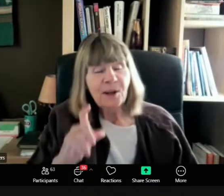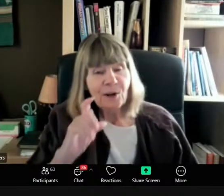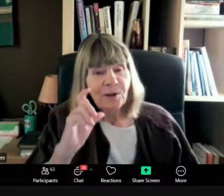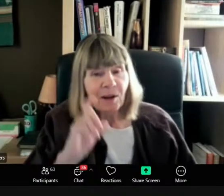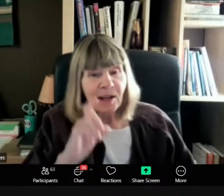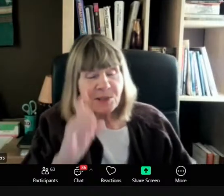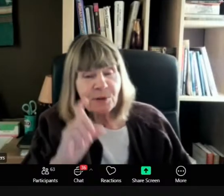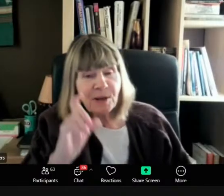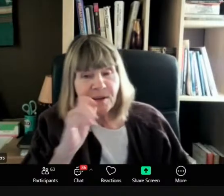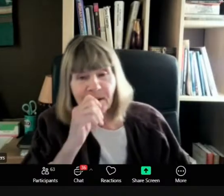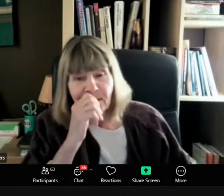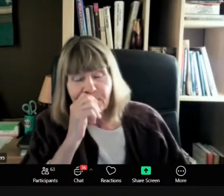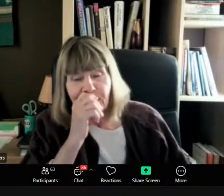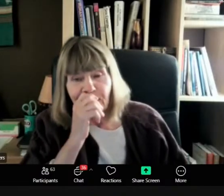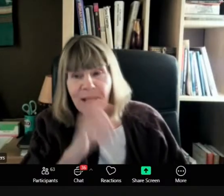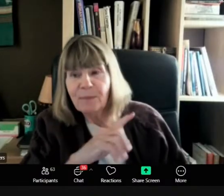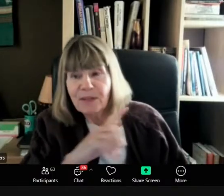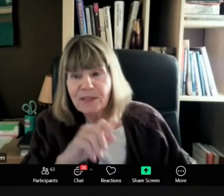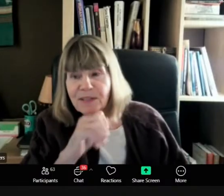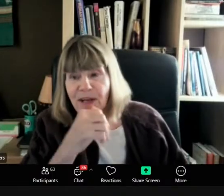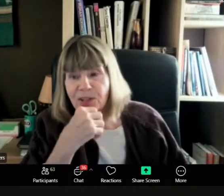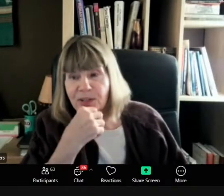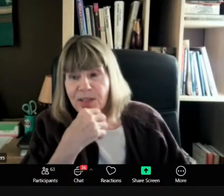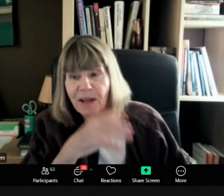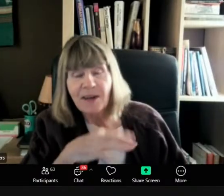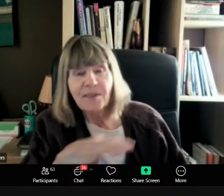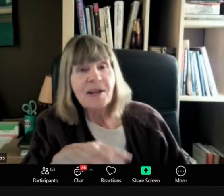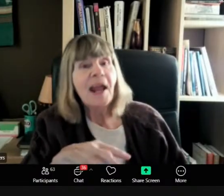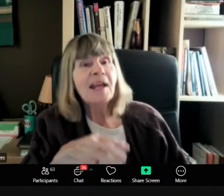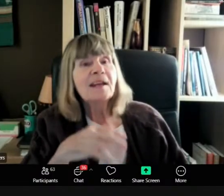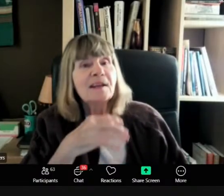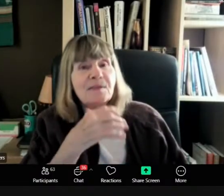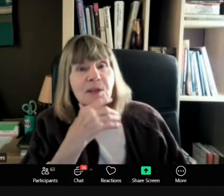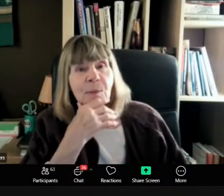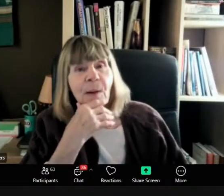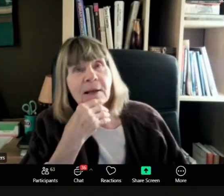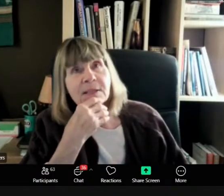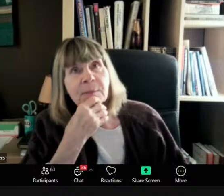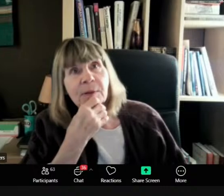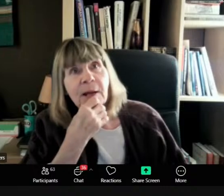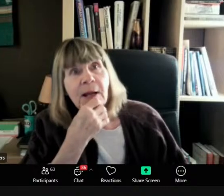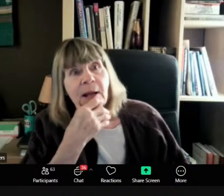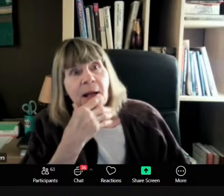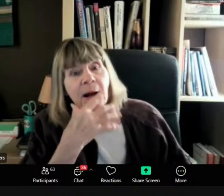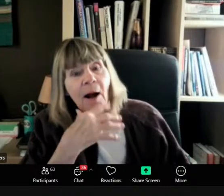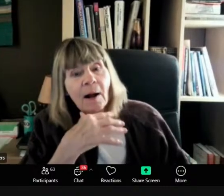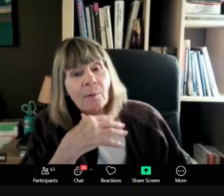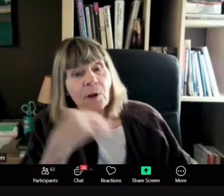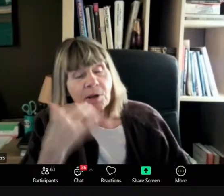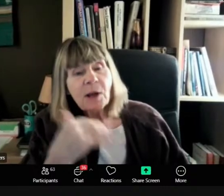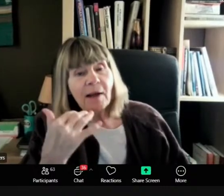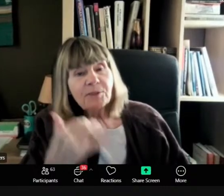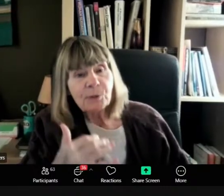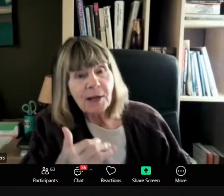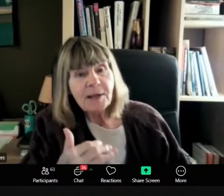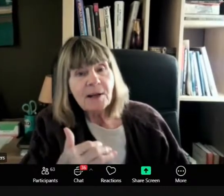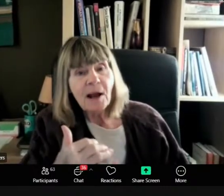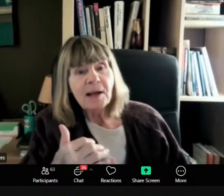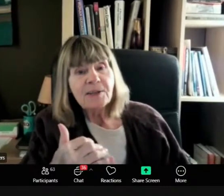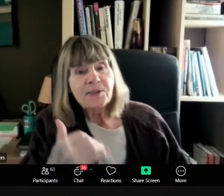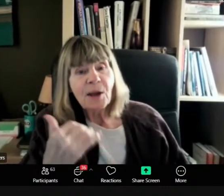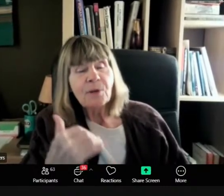But unless we keep this discussion to kind of the negatives that are possible, we also have